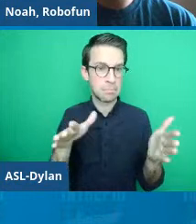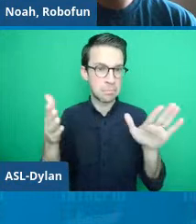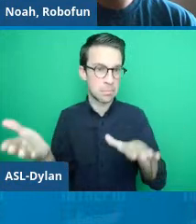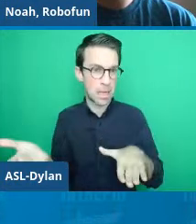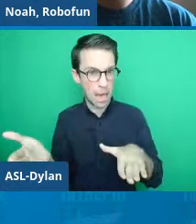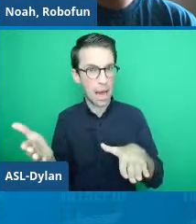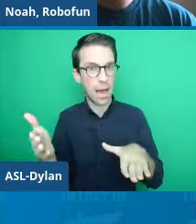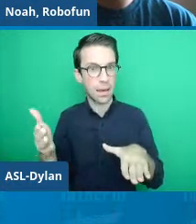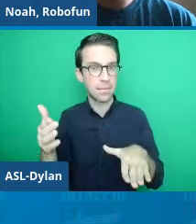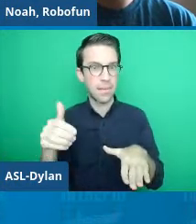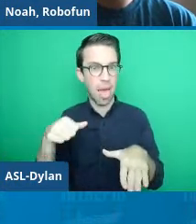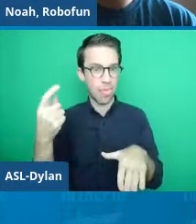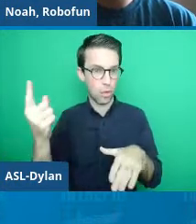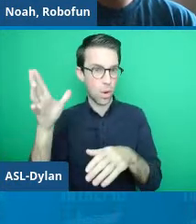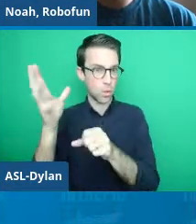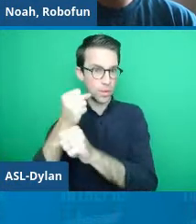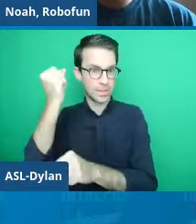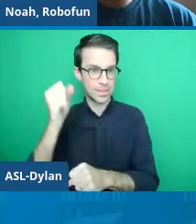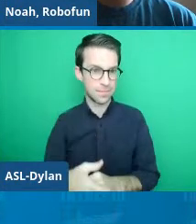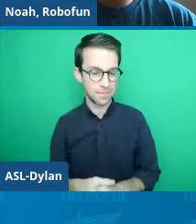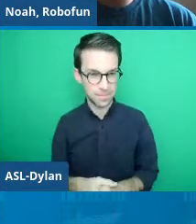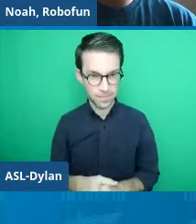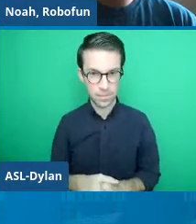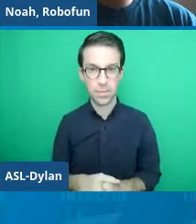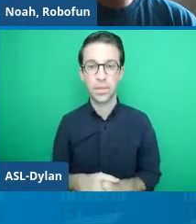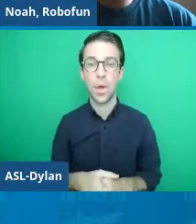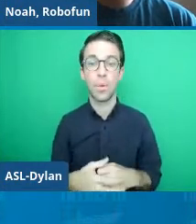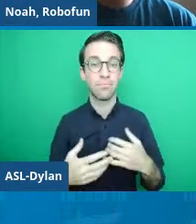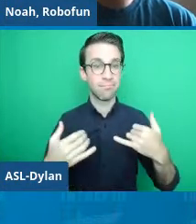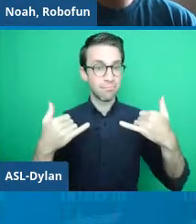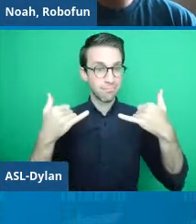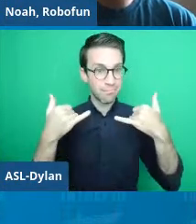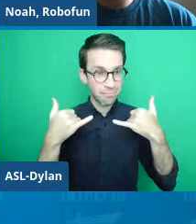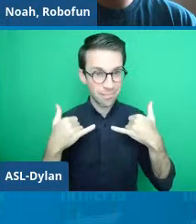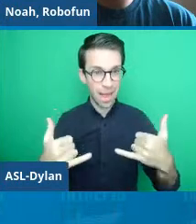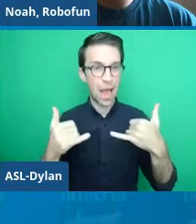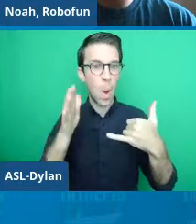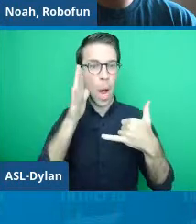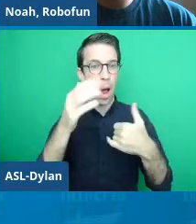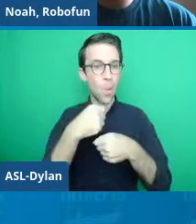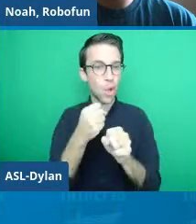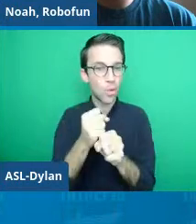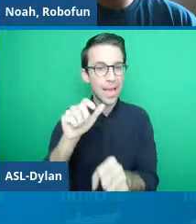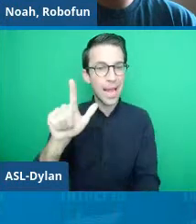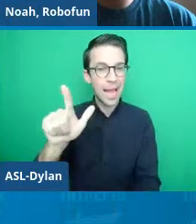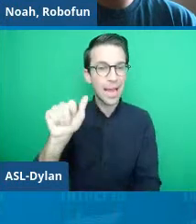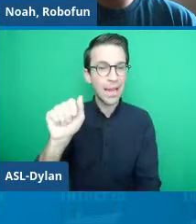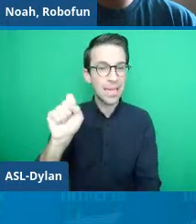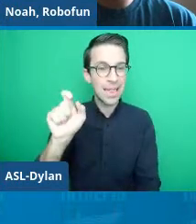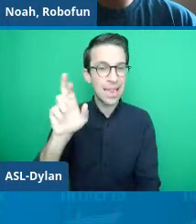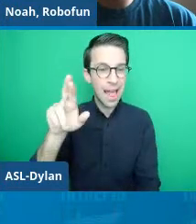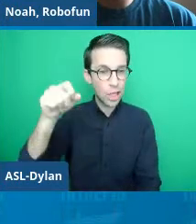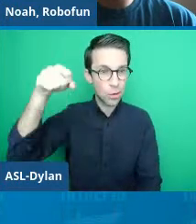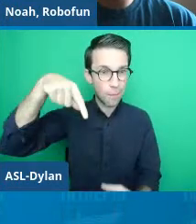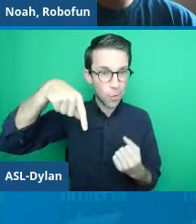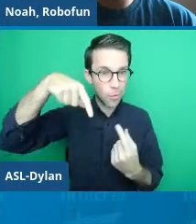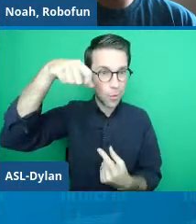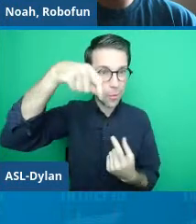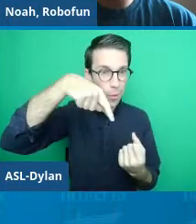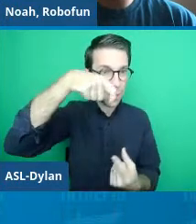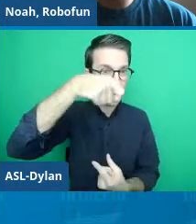win. So what I want to do now is actually create two lasers for each of them. So I'm going to